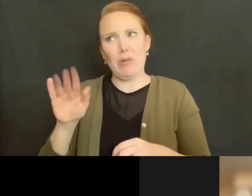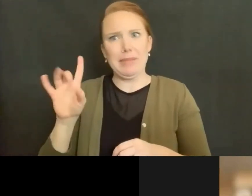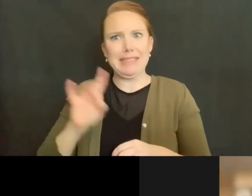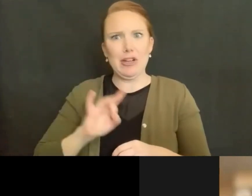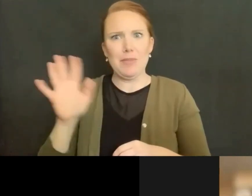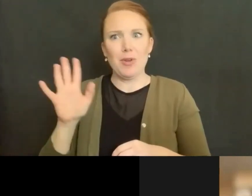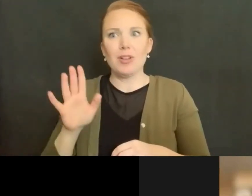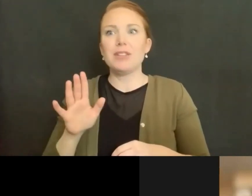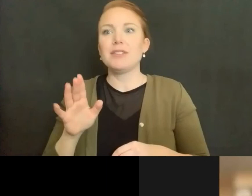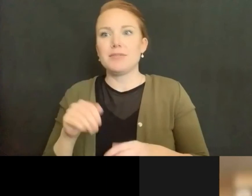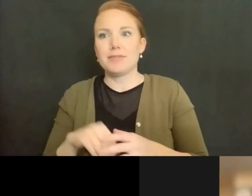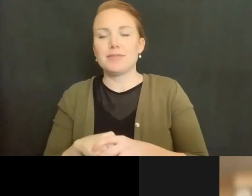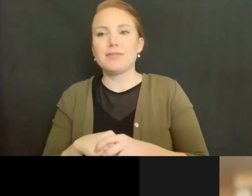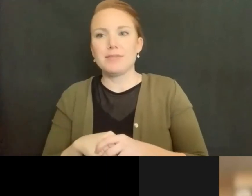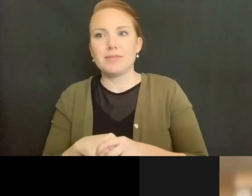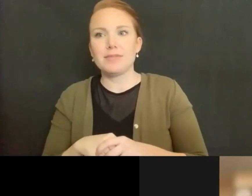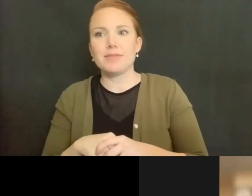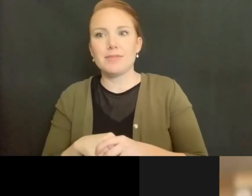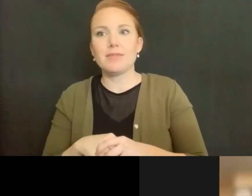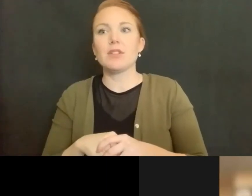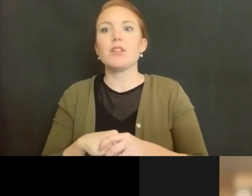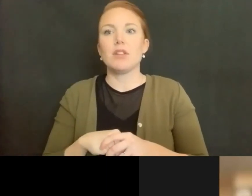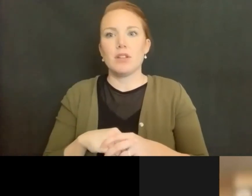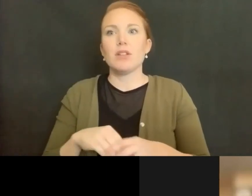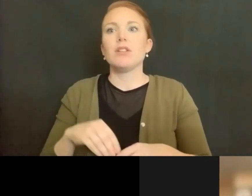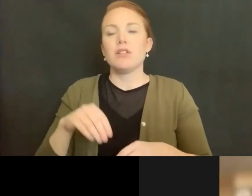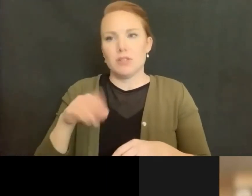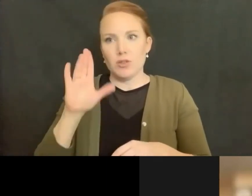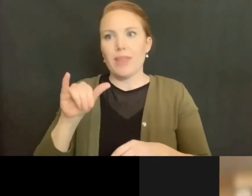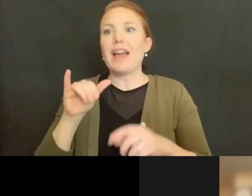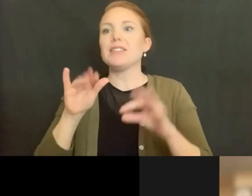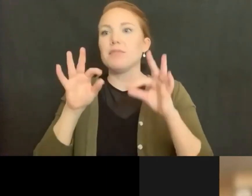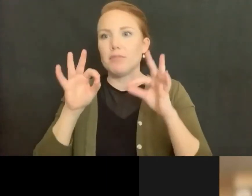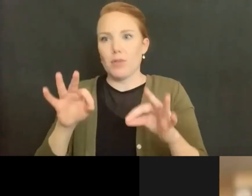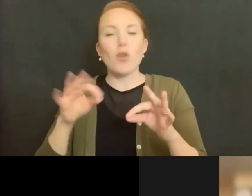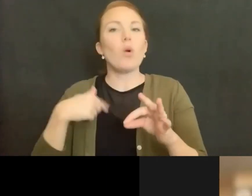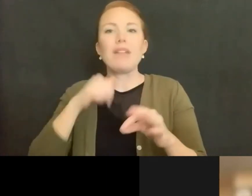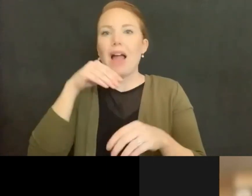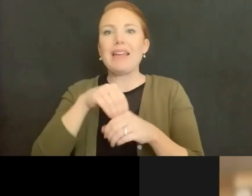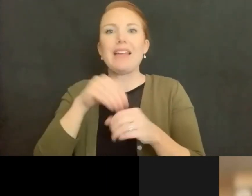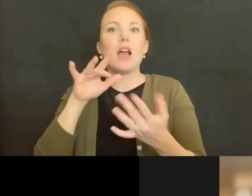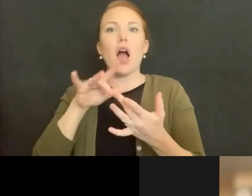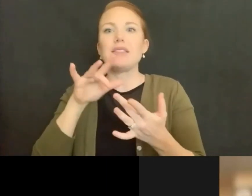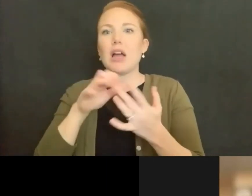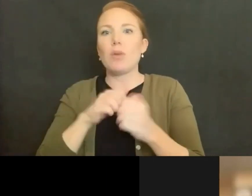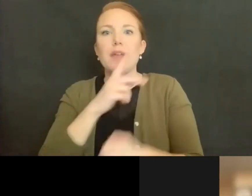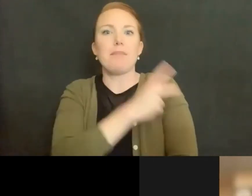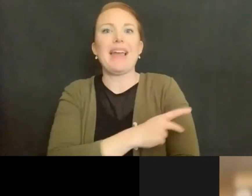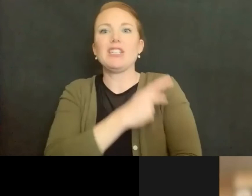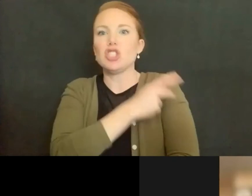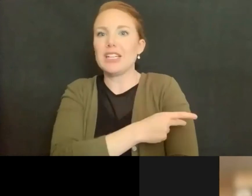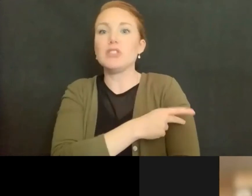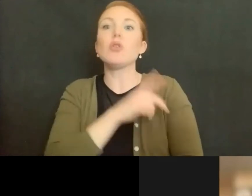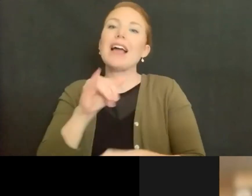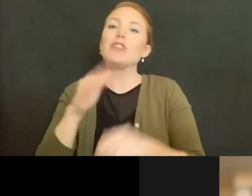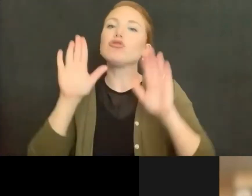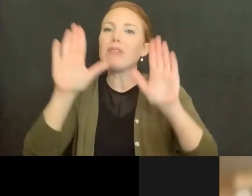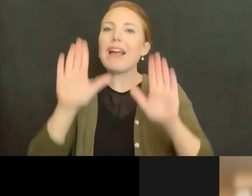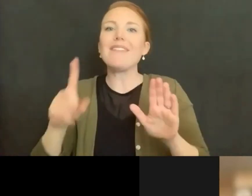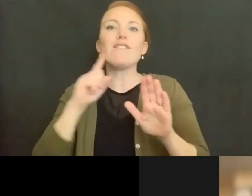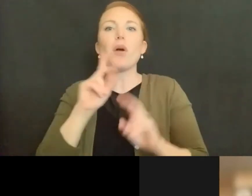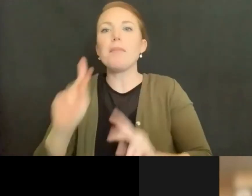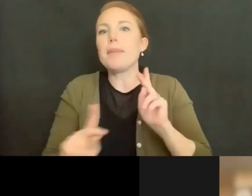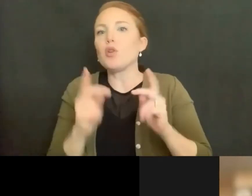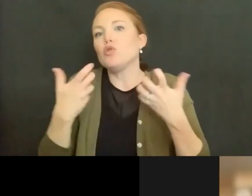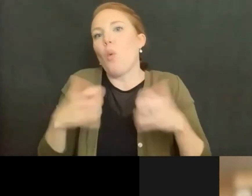are not in a direct contact with the patient. So lab is perfect for the people who do not like to interact with patients.